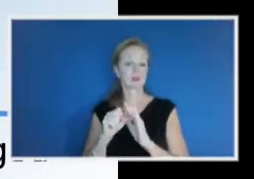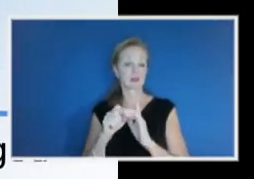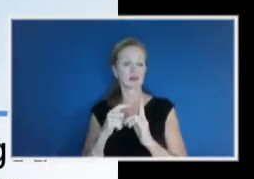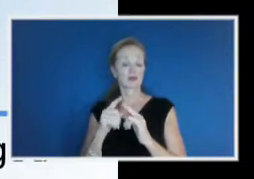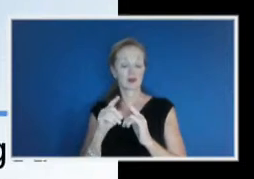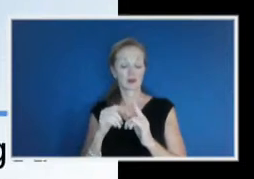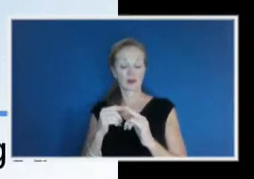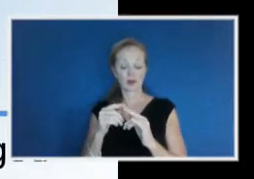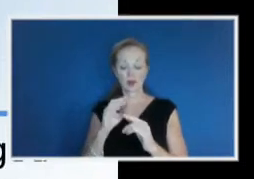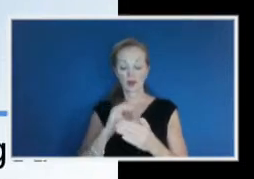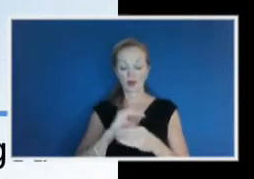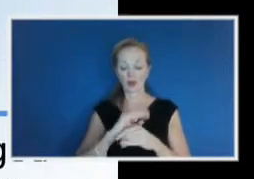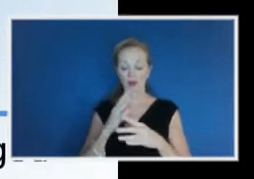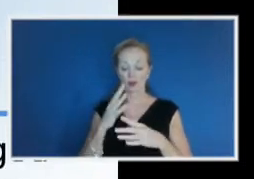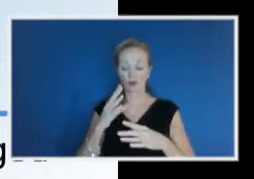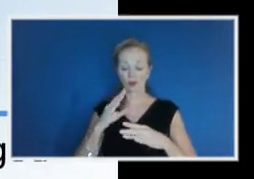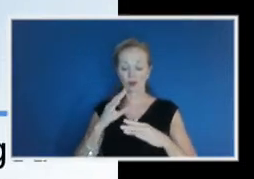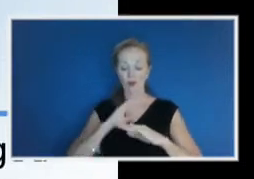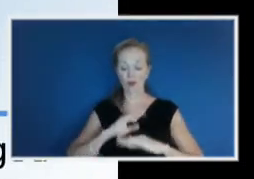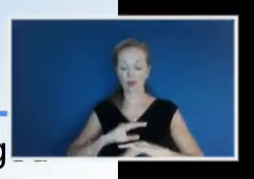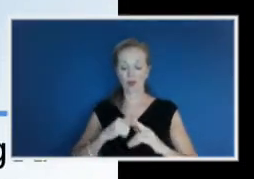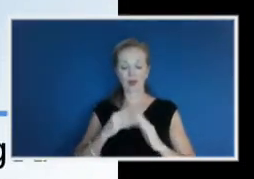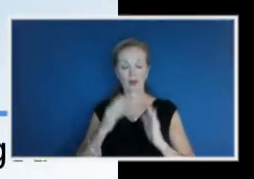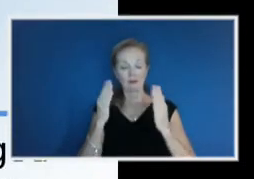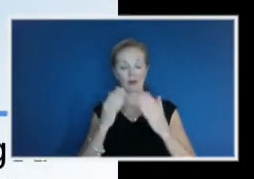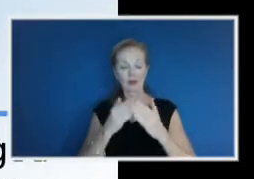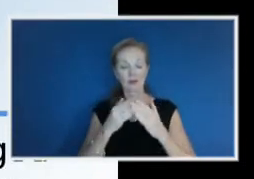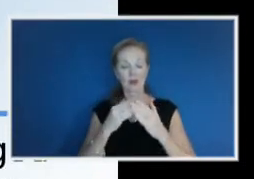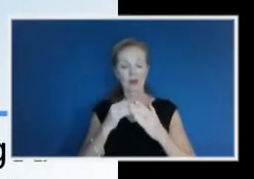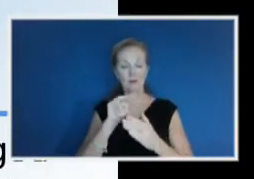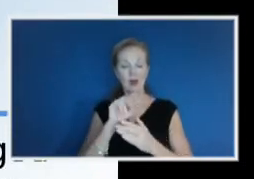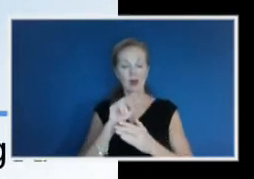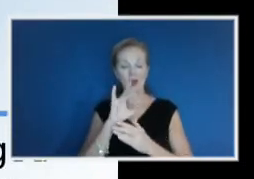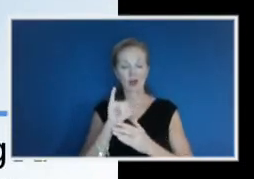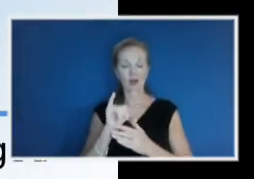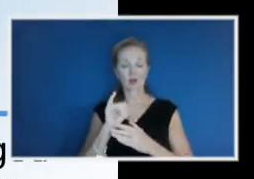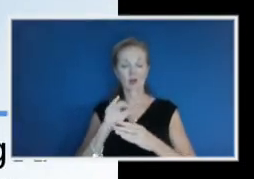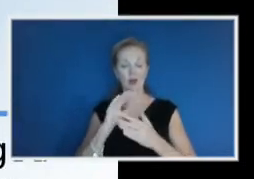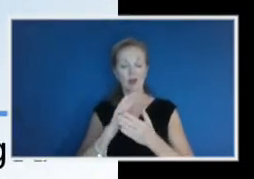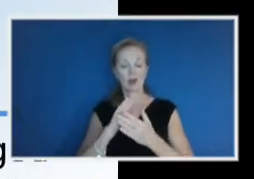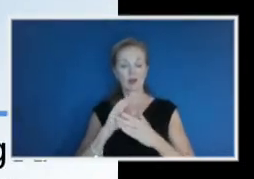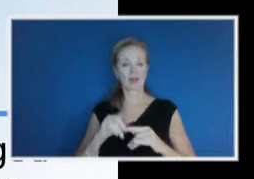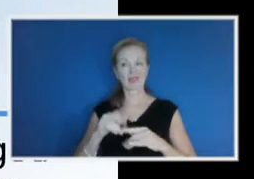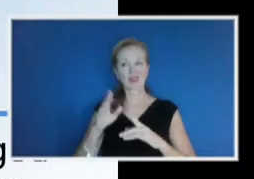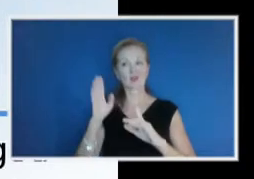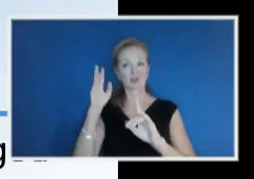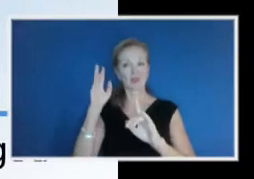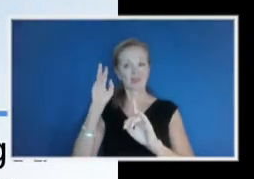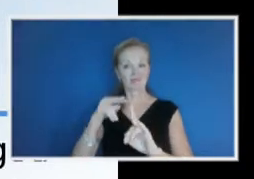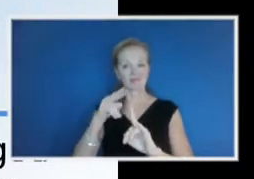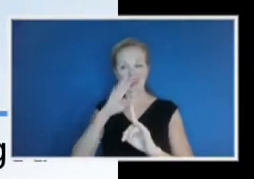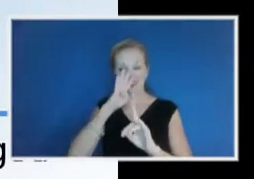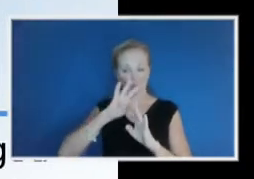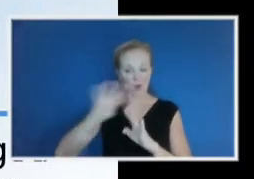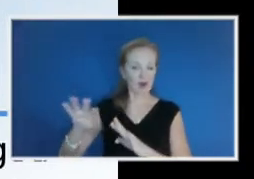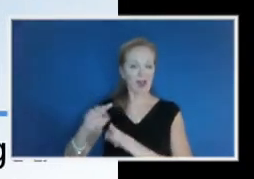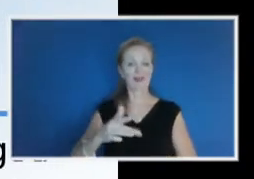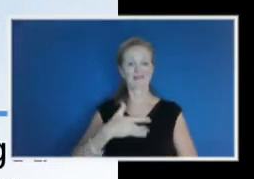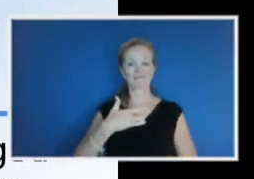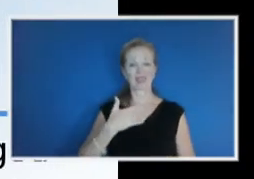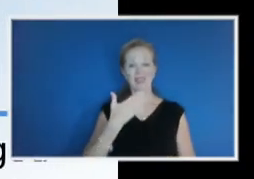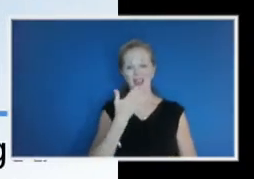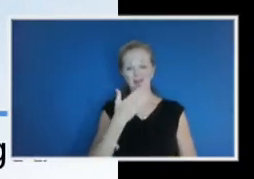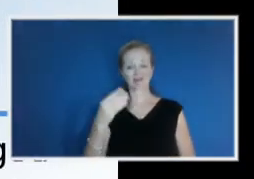on minority businesses, and those were struck down. So I sort of feel like I'm the skunk at the party all the time now, but I do think